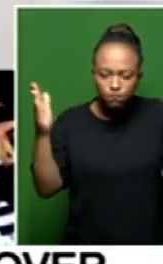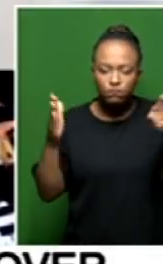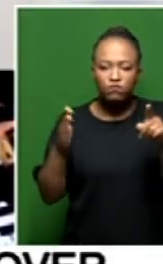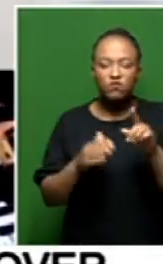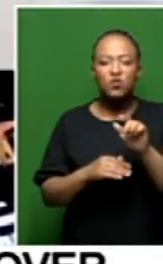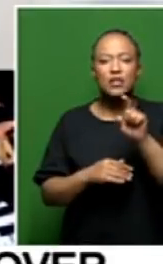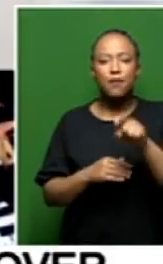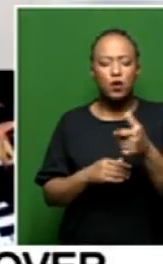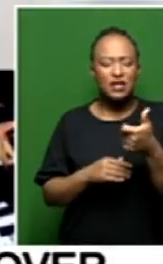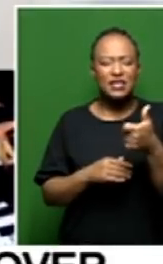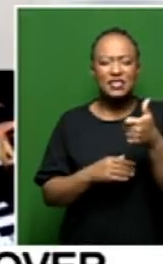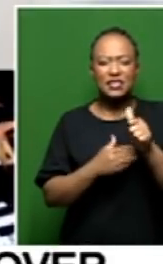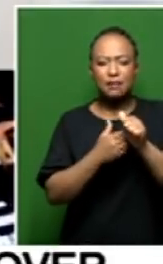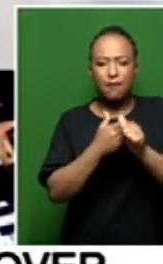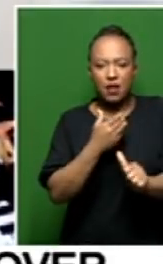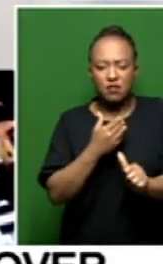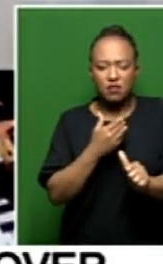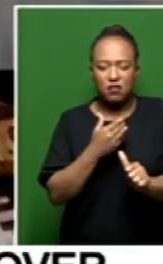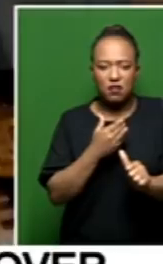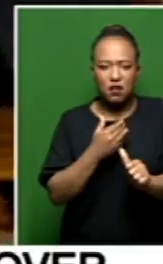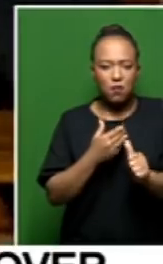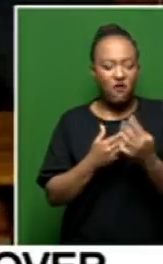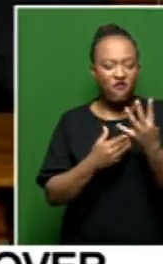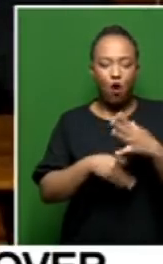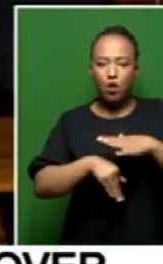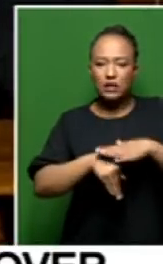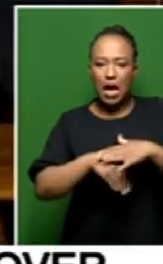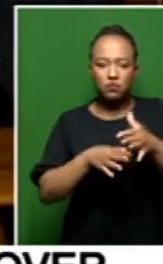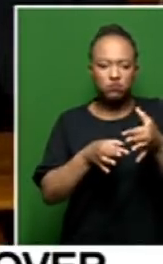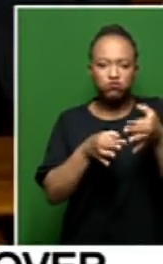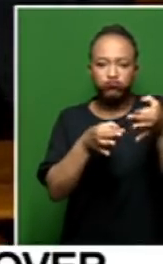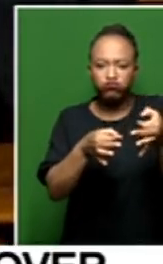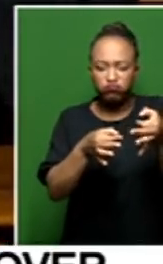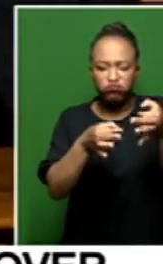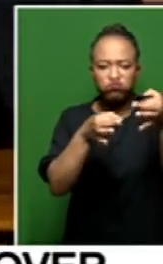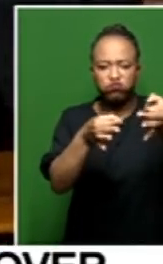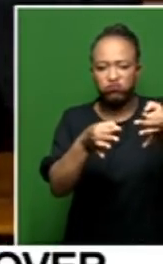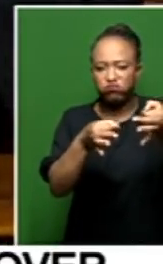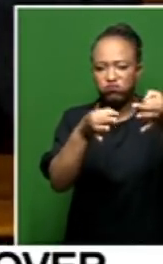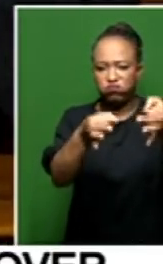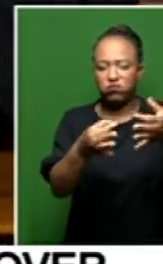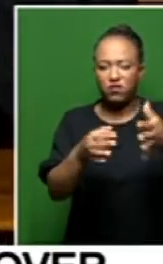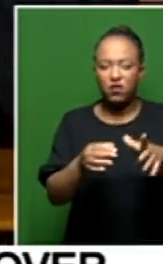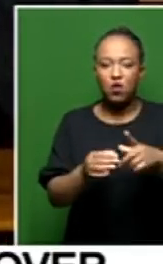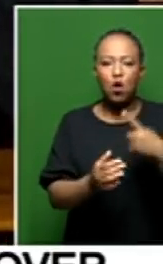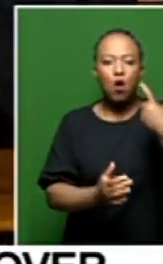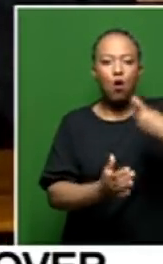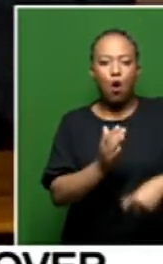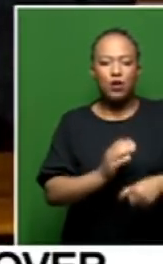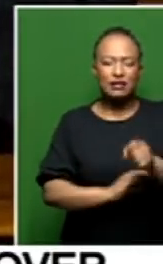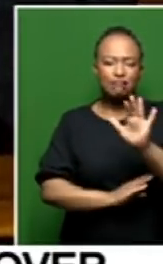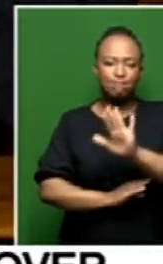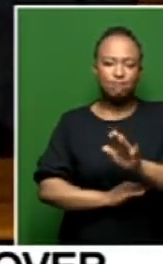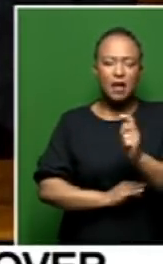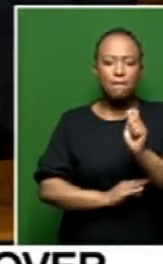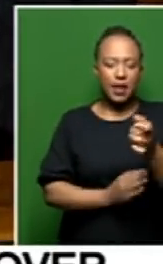take around 6 months. It's been extended 4 times, coming in at a reported cost of around